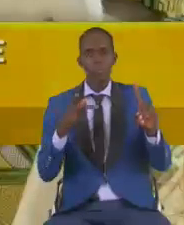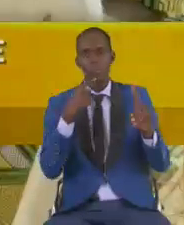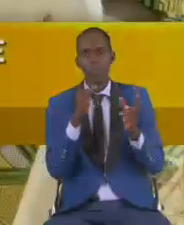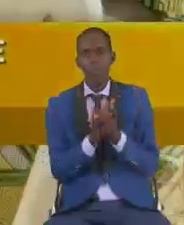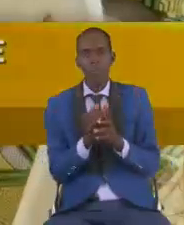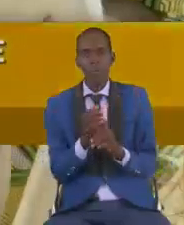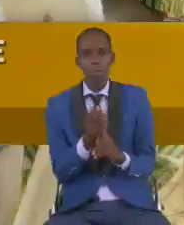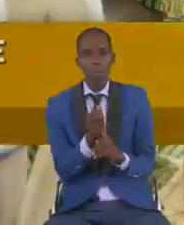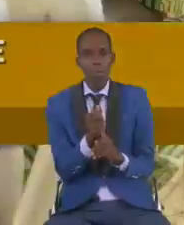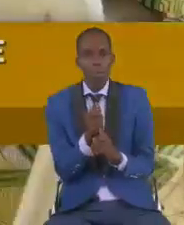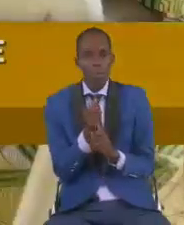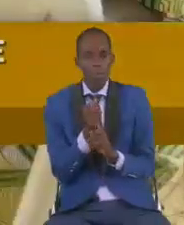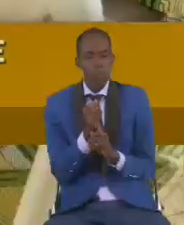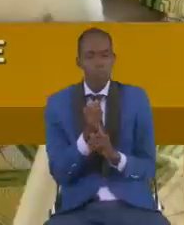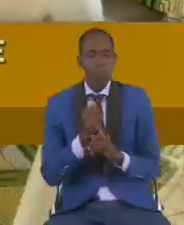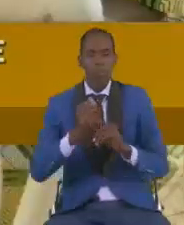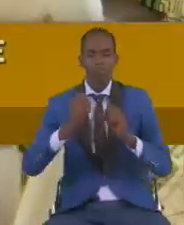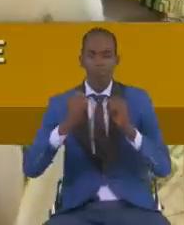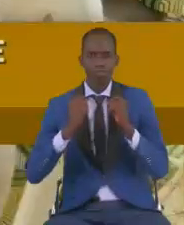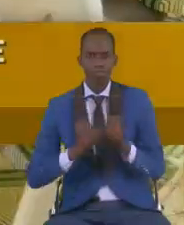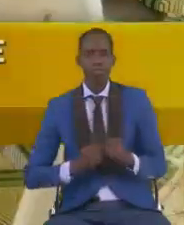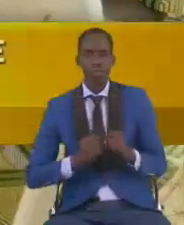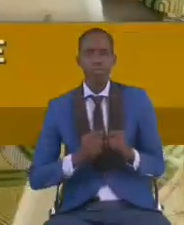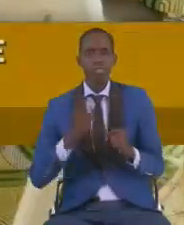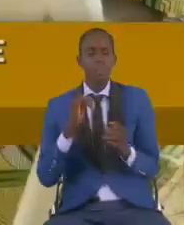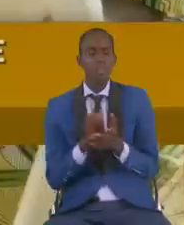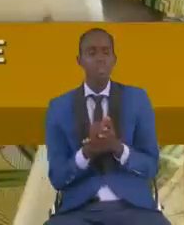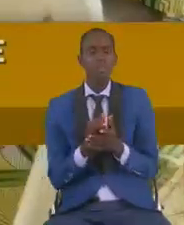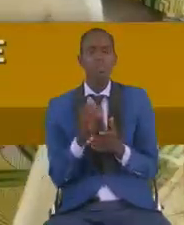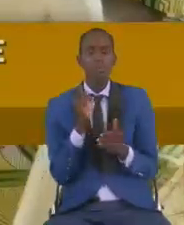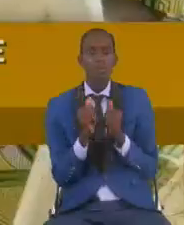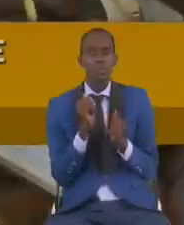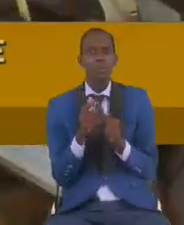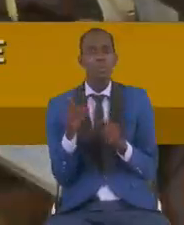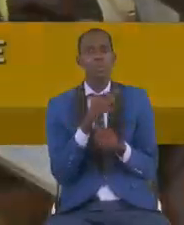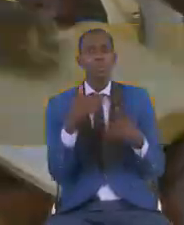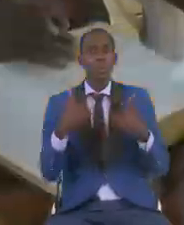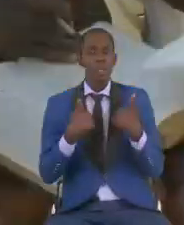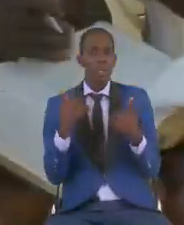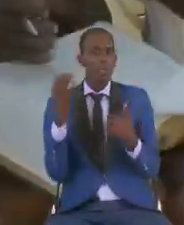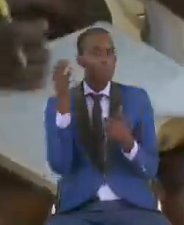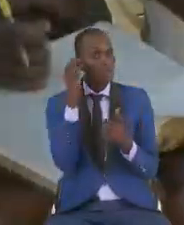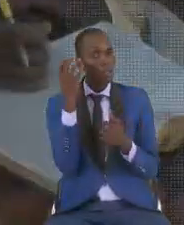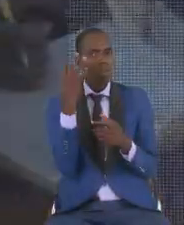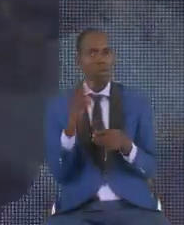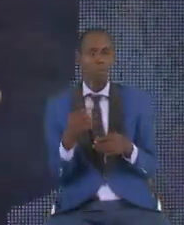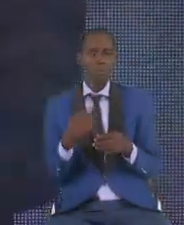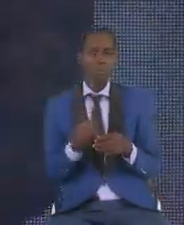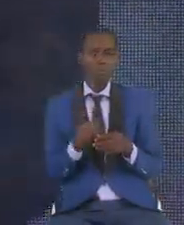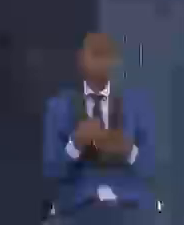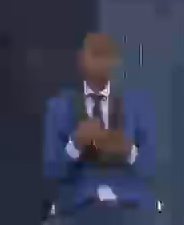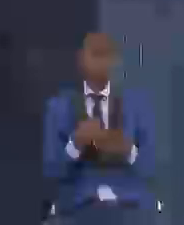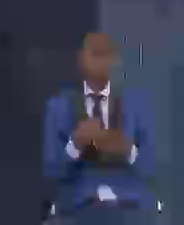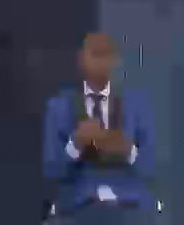the grit, the form of sound words, which thou hast heard of me in